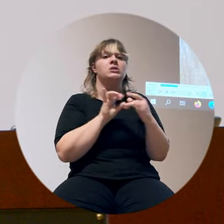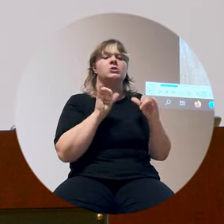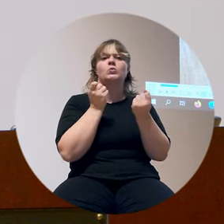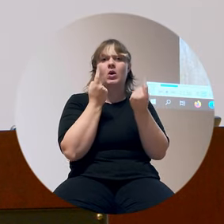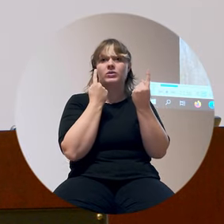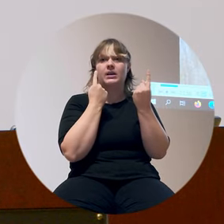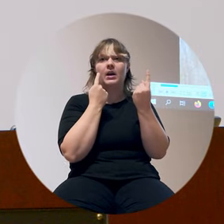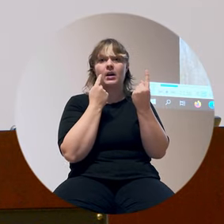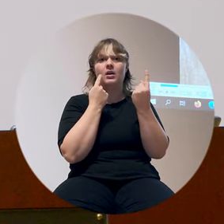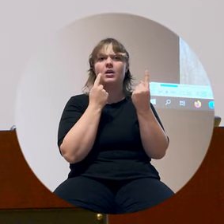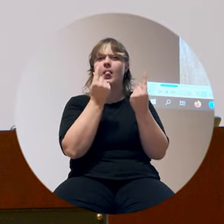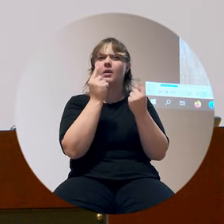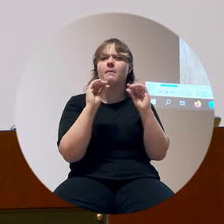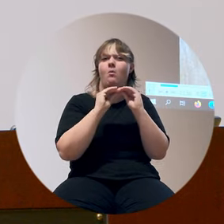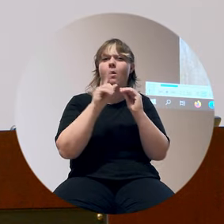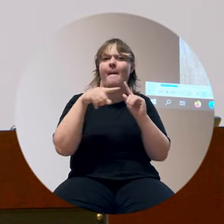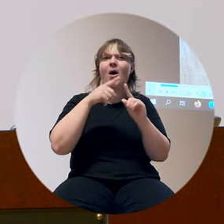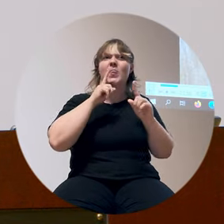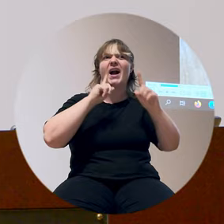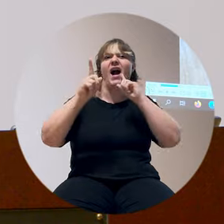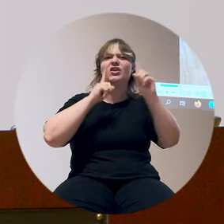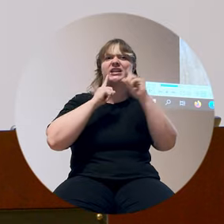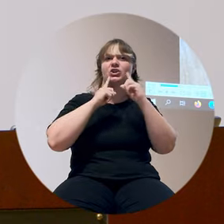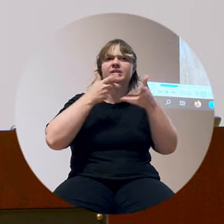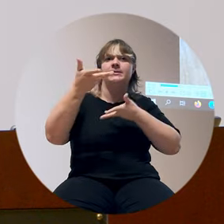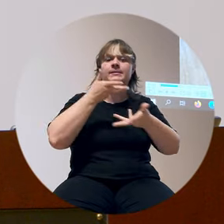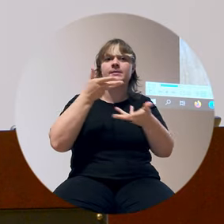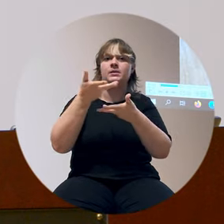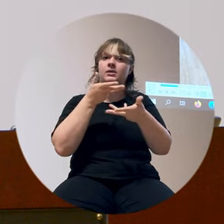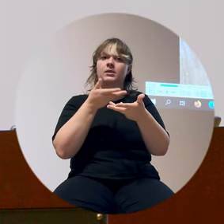understand a little bit more about the conversations that are being held with